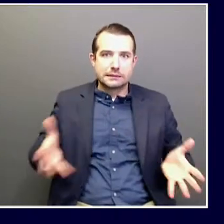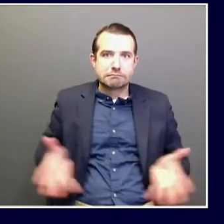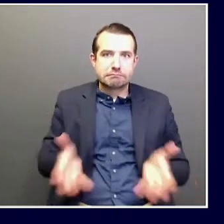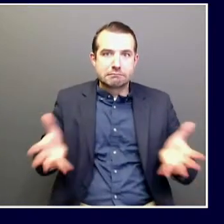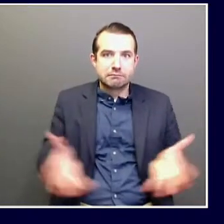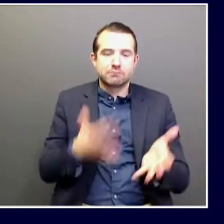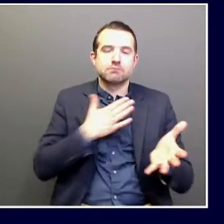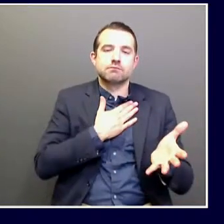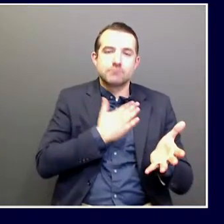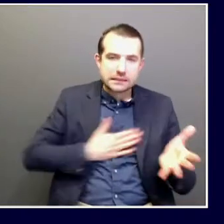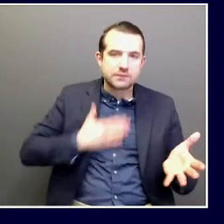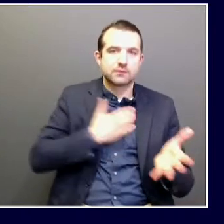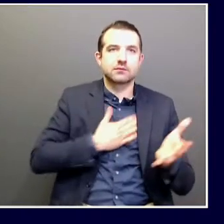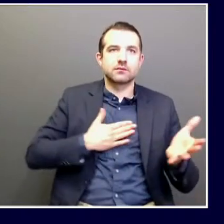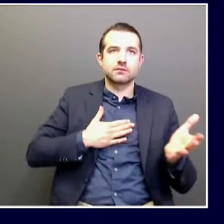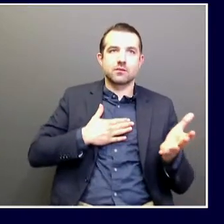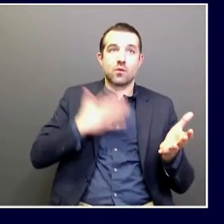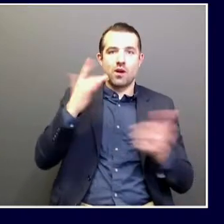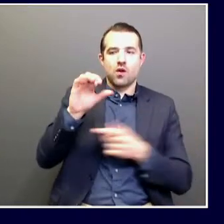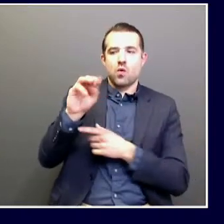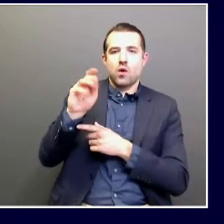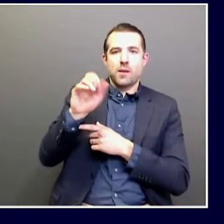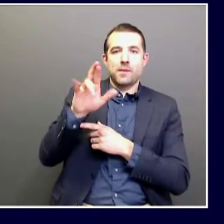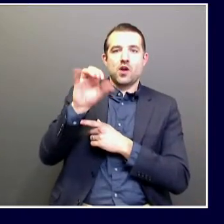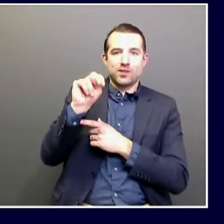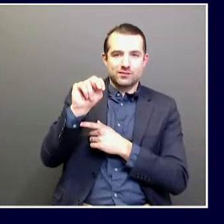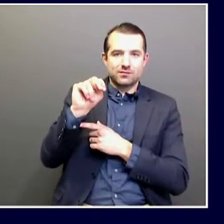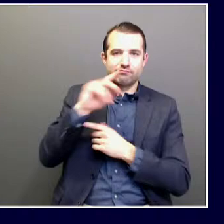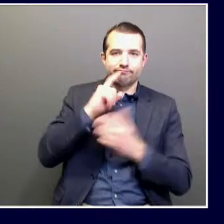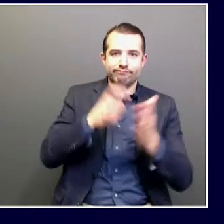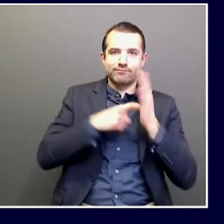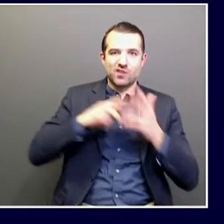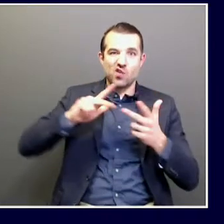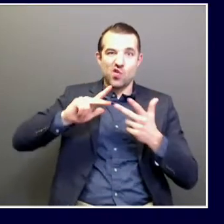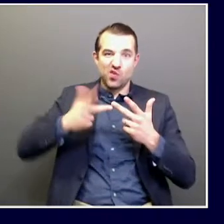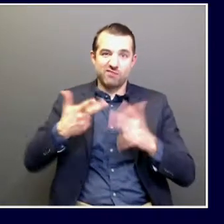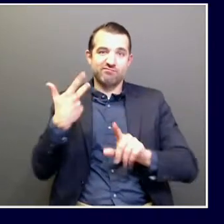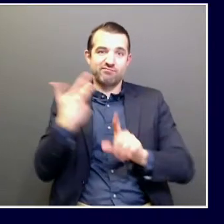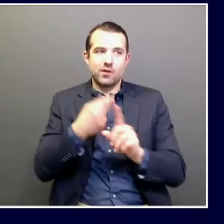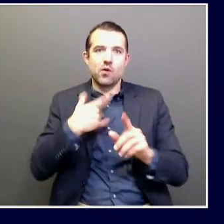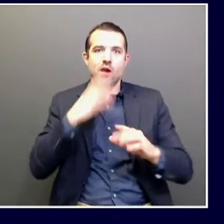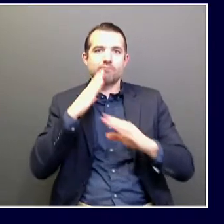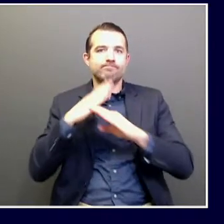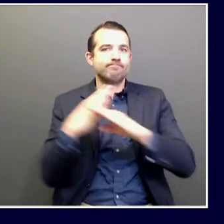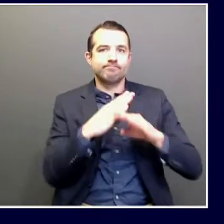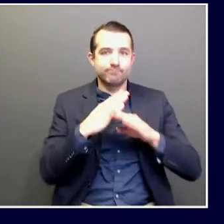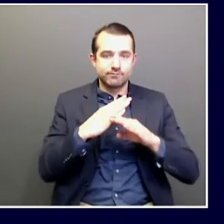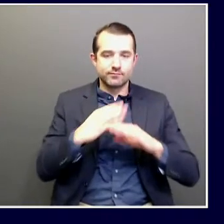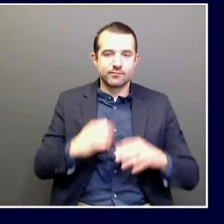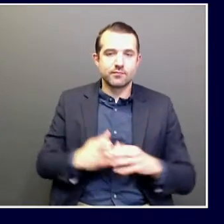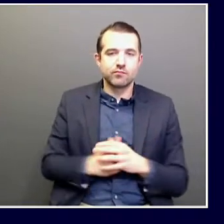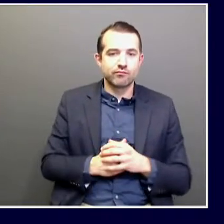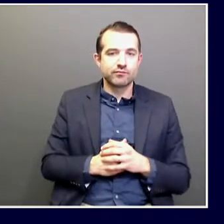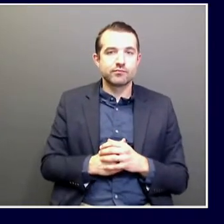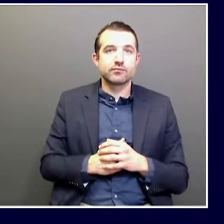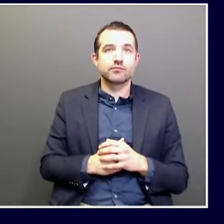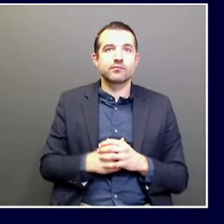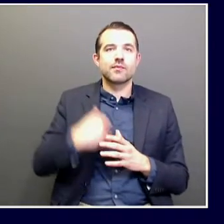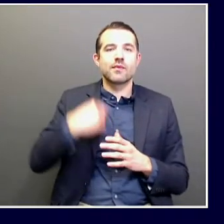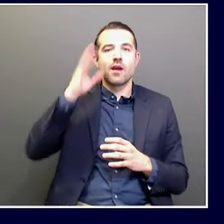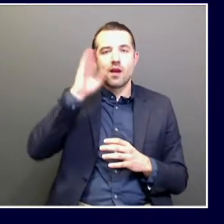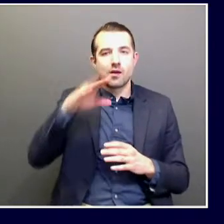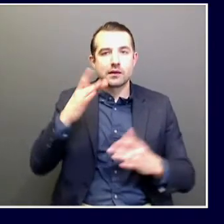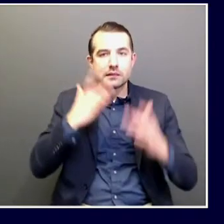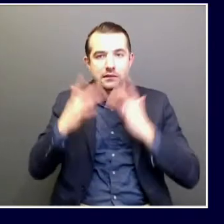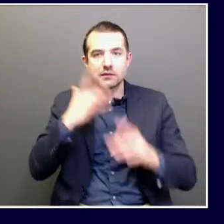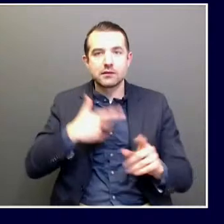strong level. Now, in recent weeks, we know that finding a shot has been a challenge. That's